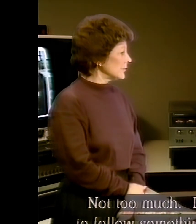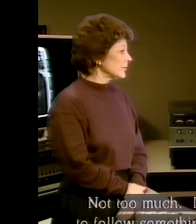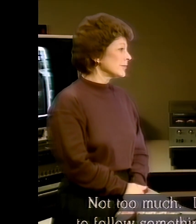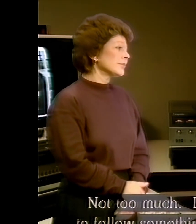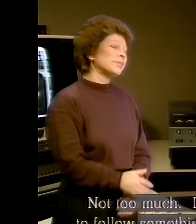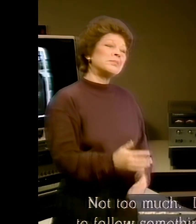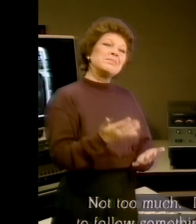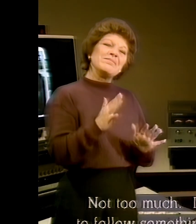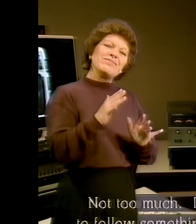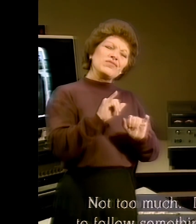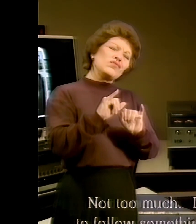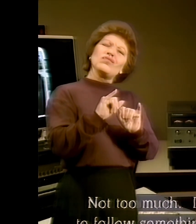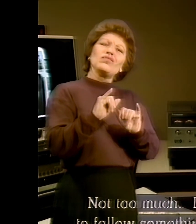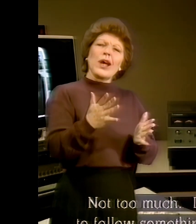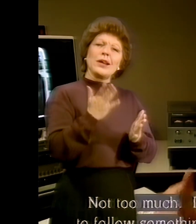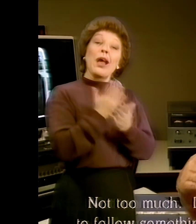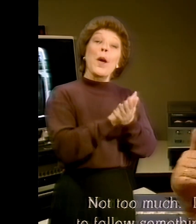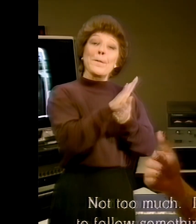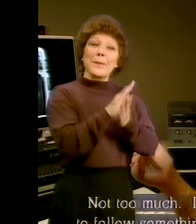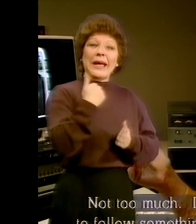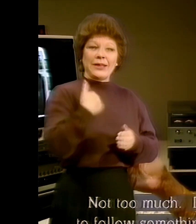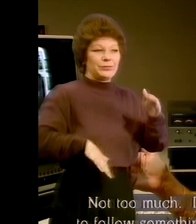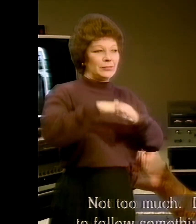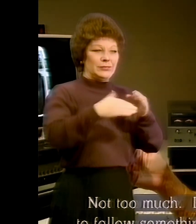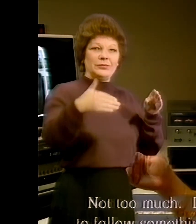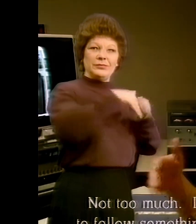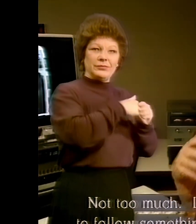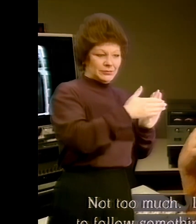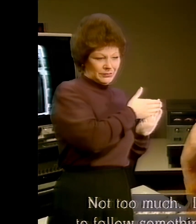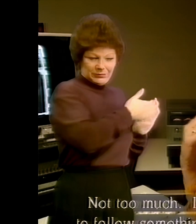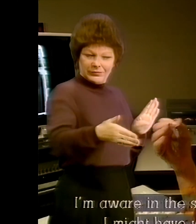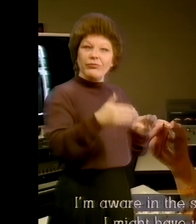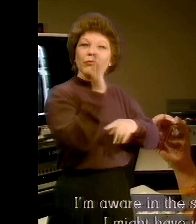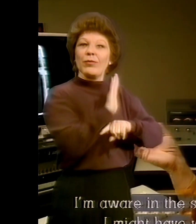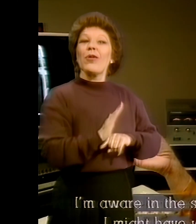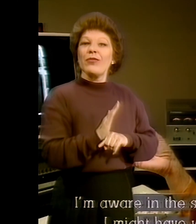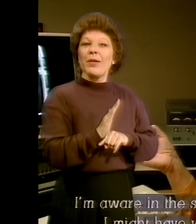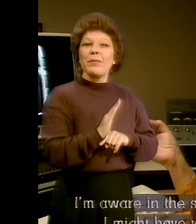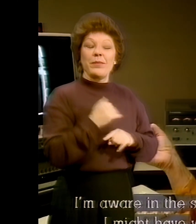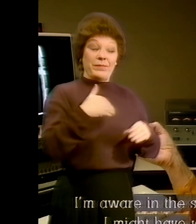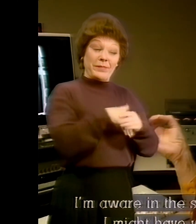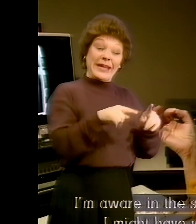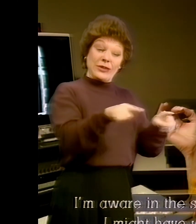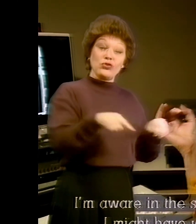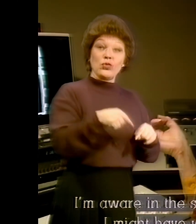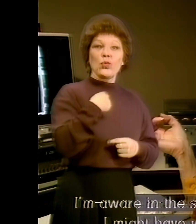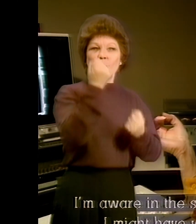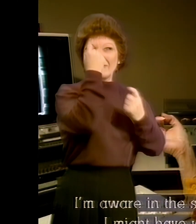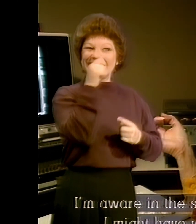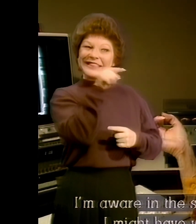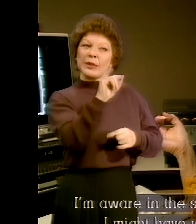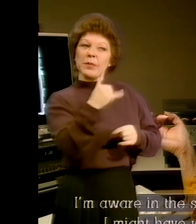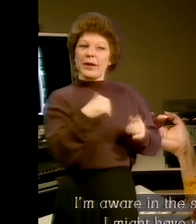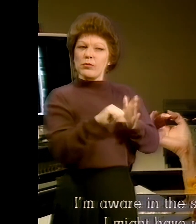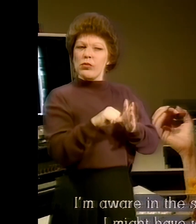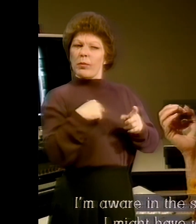Not too much. It does mean I'm able to follow something all the way through, and I'm aware in the studio of the problems I'm going to have when I'm subtitling